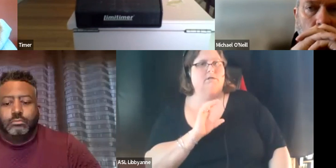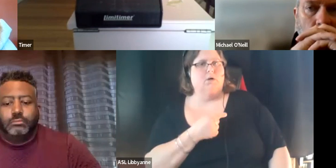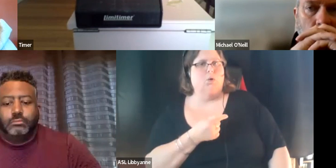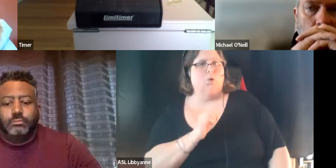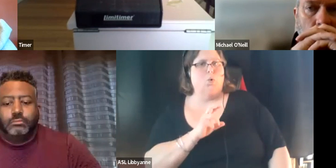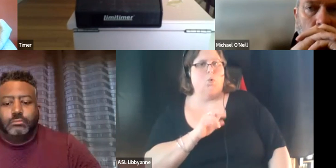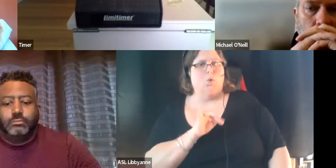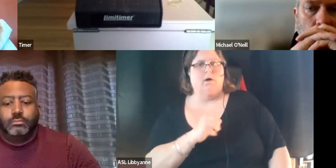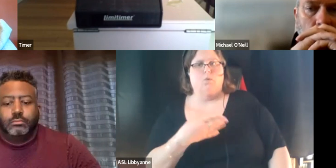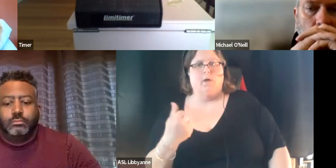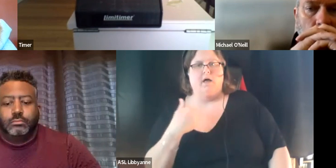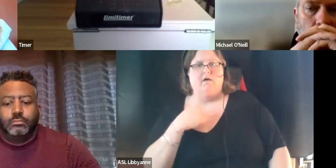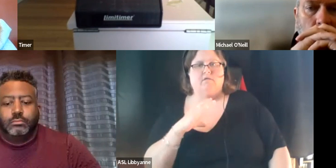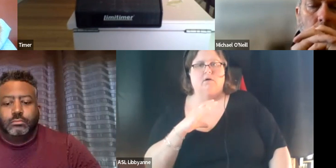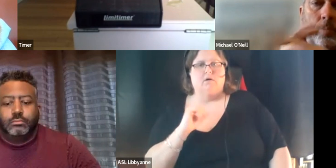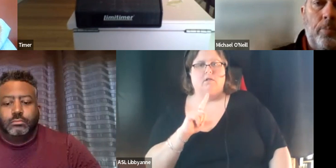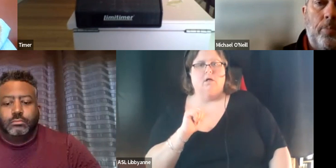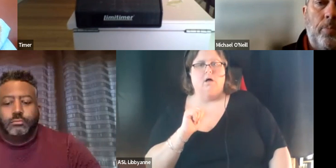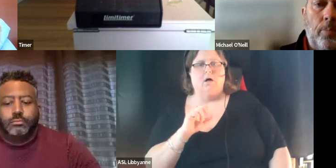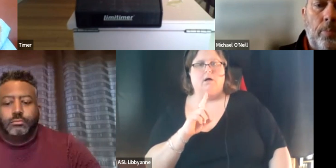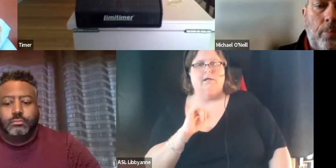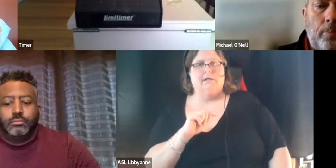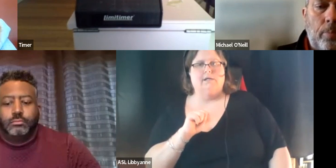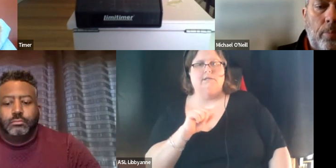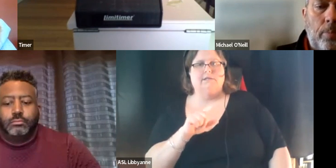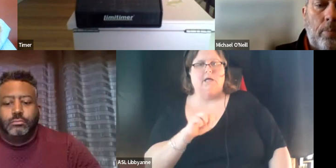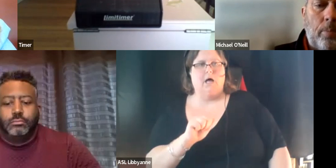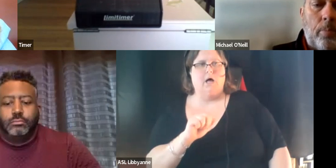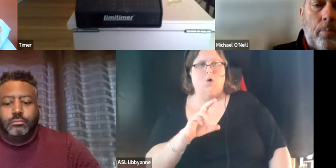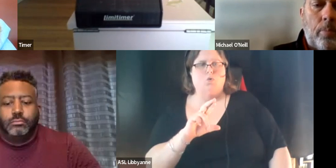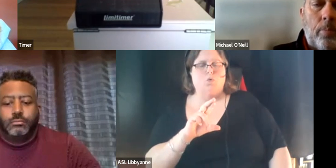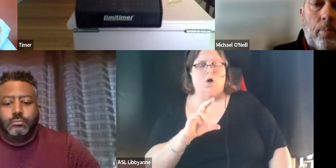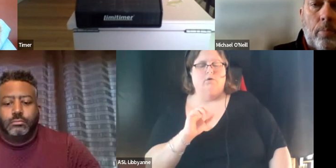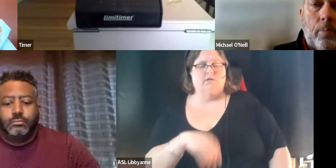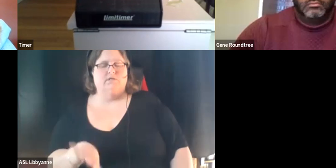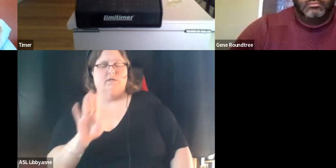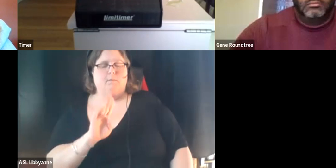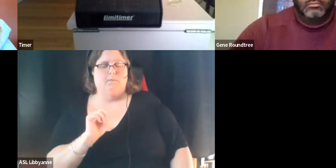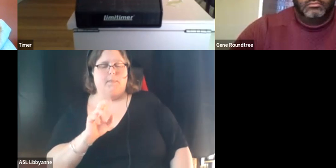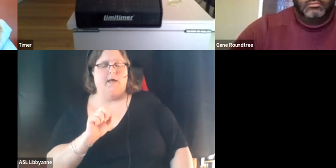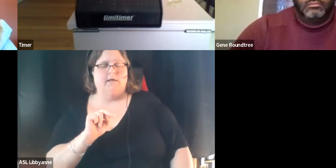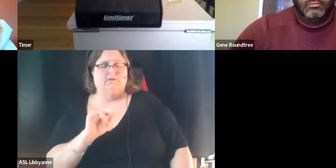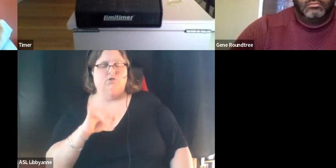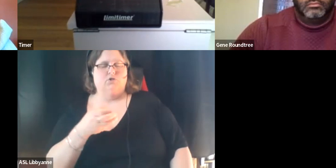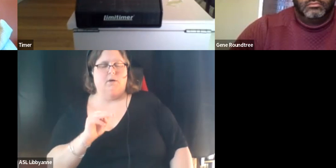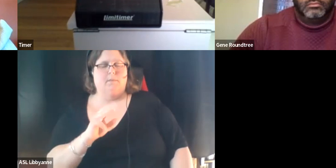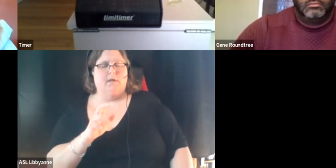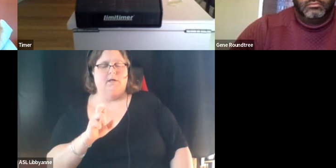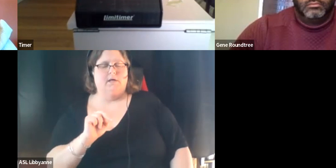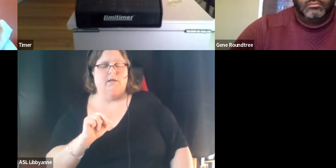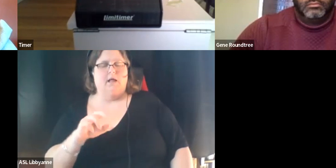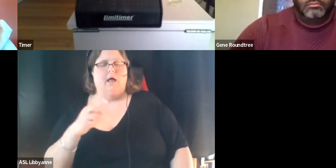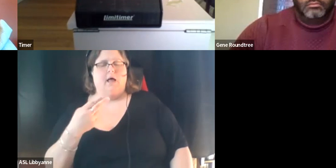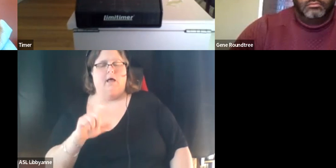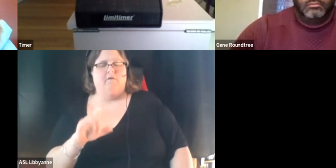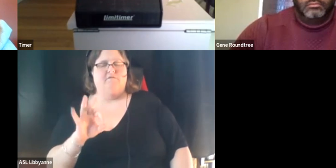have Clarissa Rodriguez, Benjamin Helfat, and Samira S. will